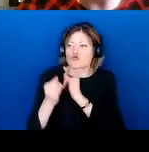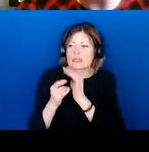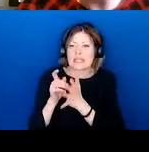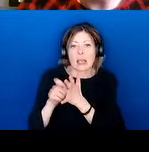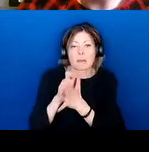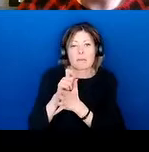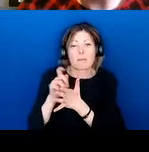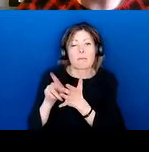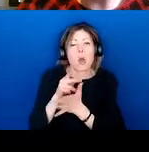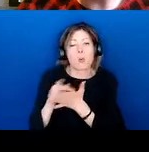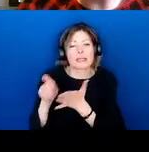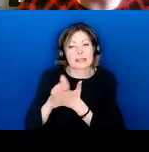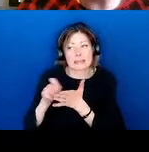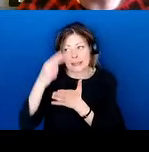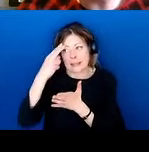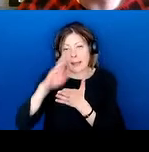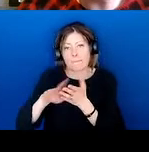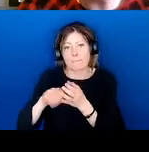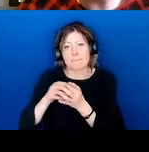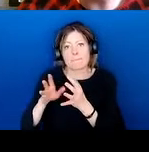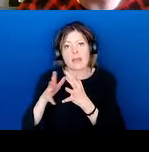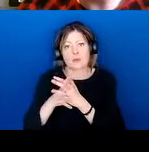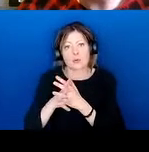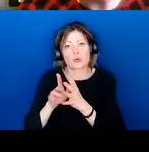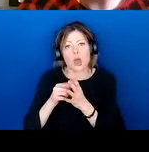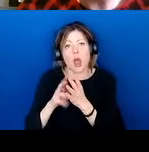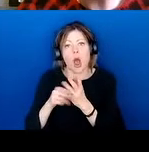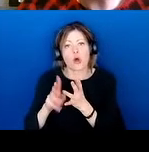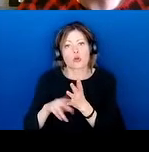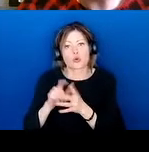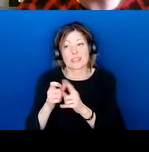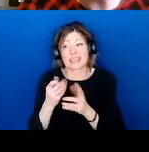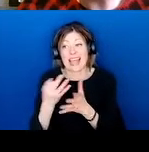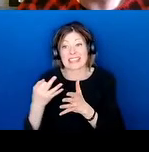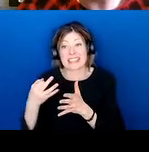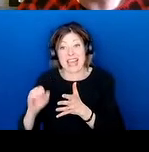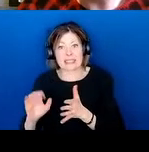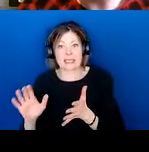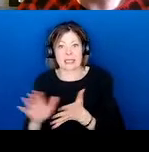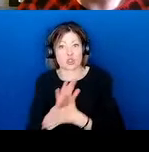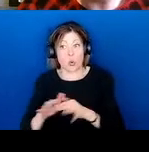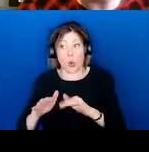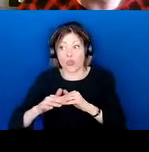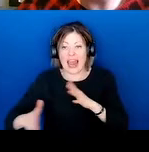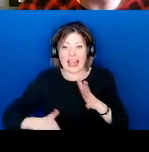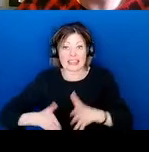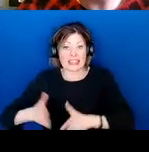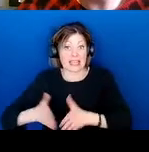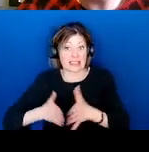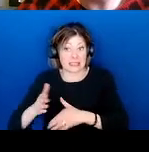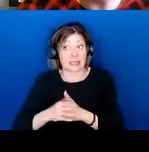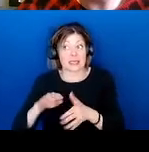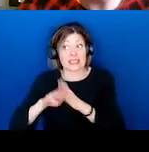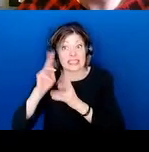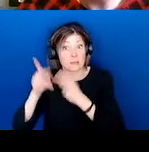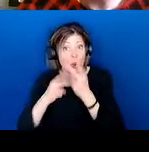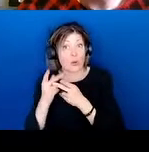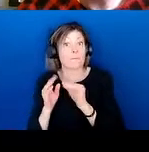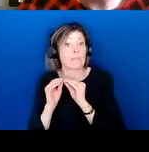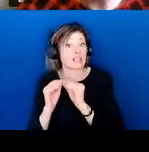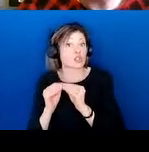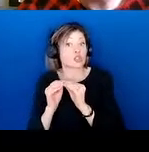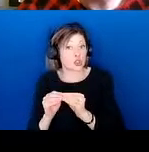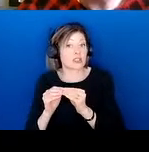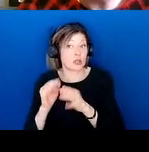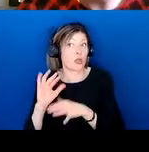lake in the harsh winters of the 1880s and mentioned the cedars of Painshill in a poem.